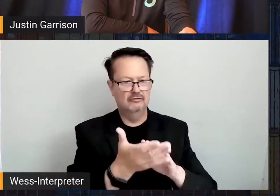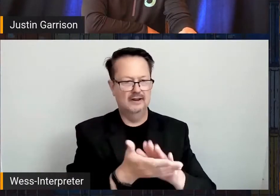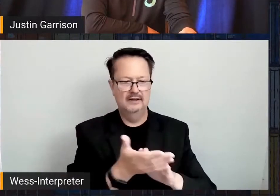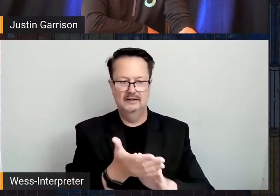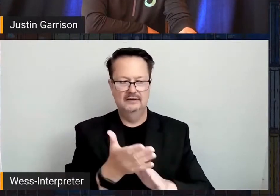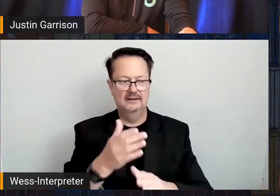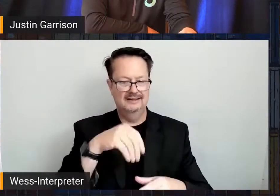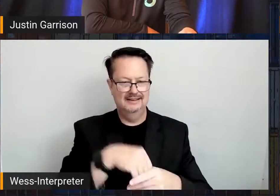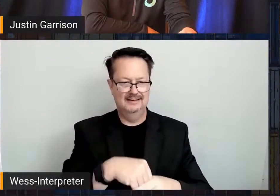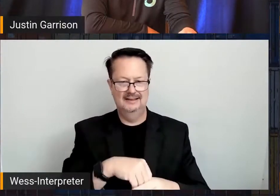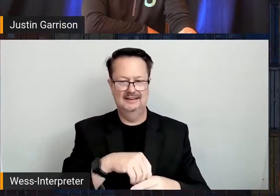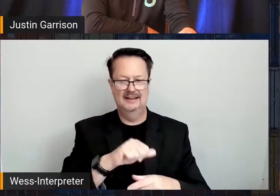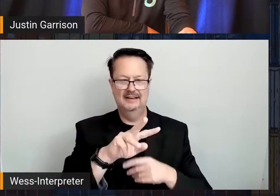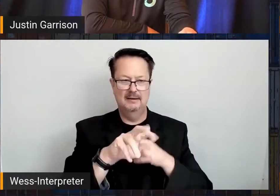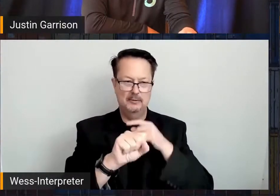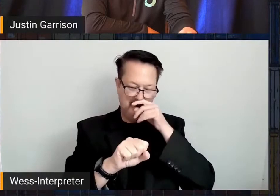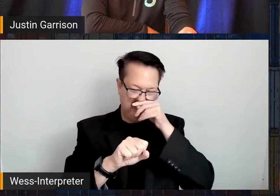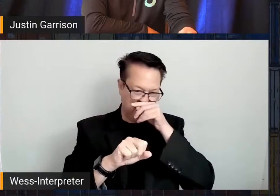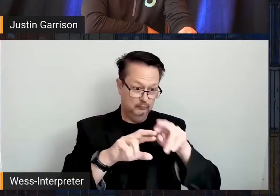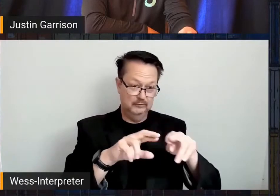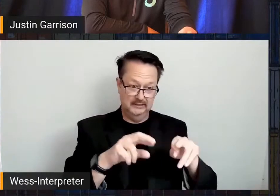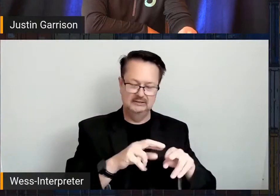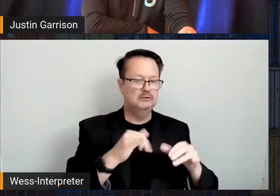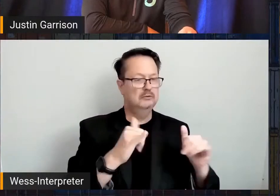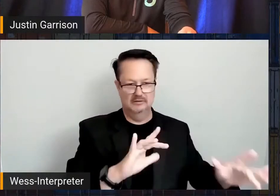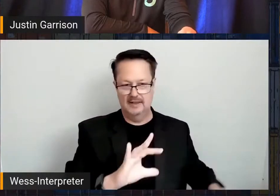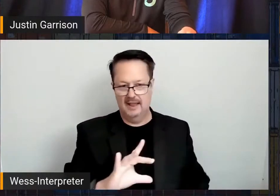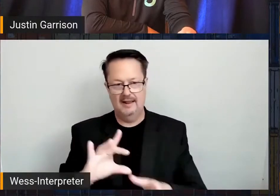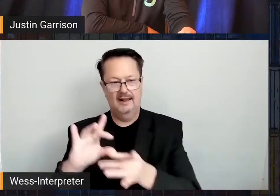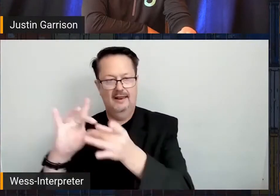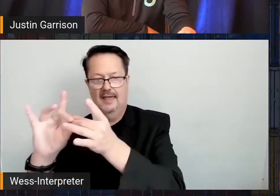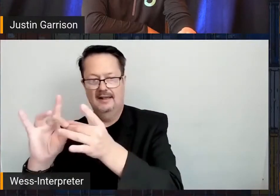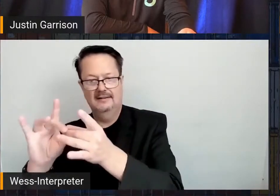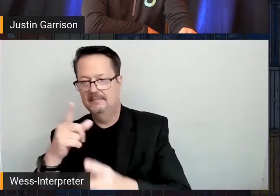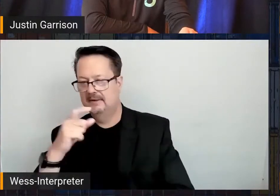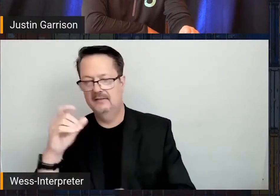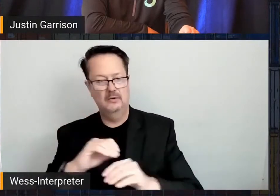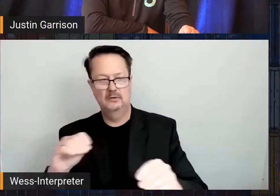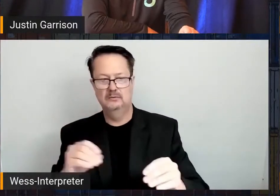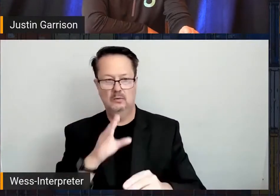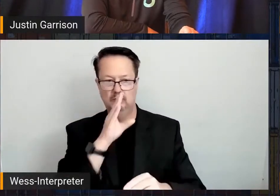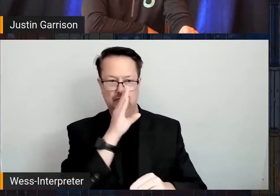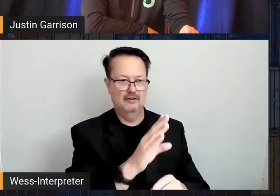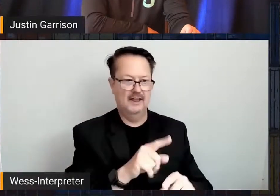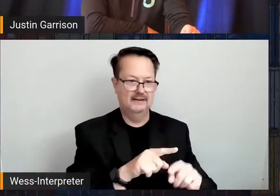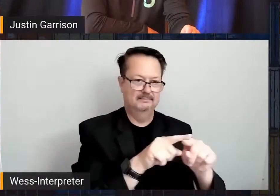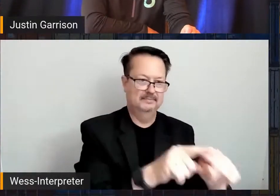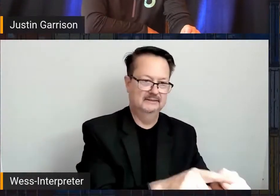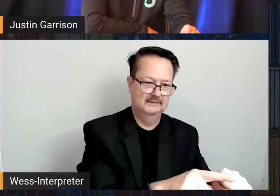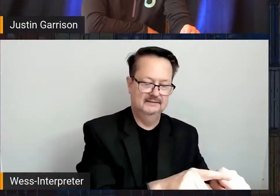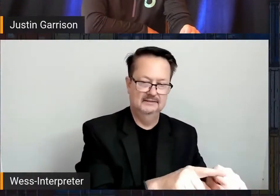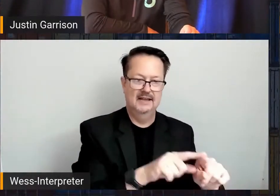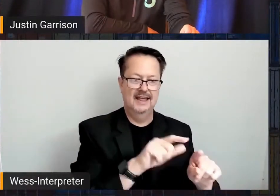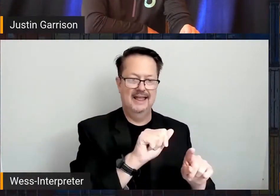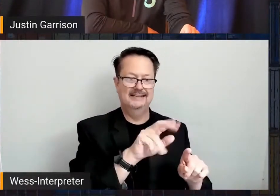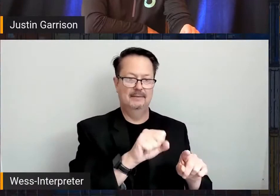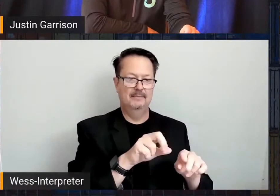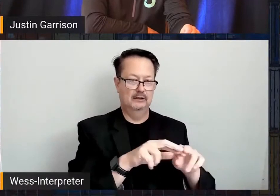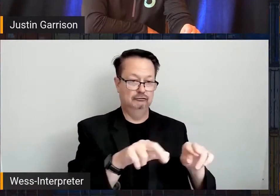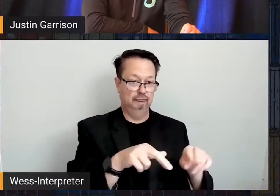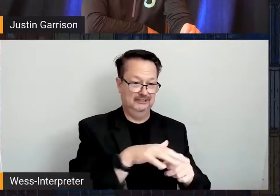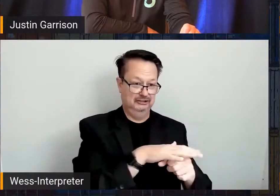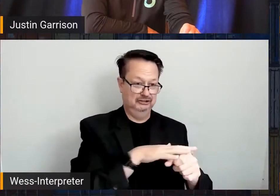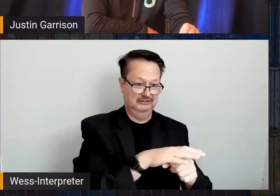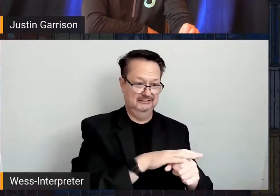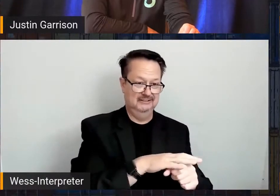actually you can still connect it to AWS because there's no direct dependency. between a AWS region and the location